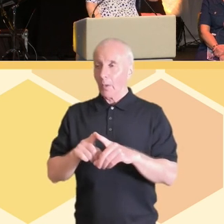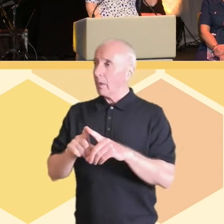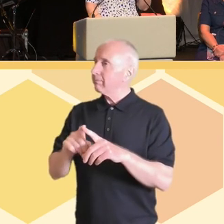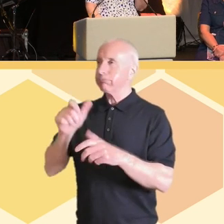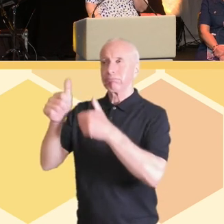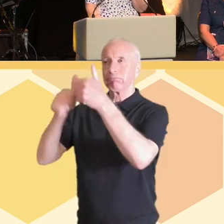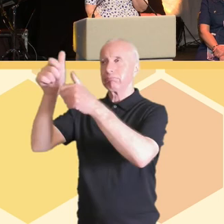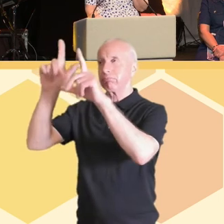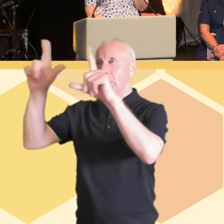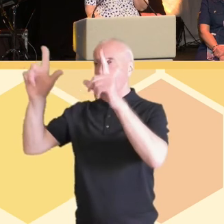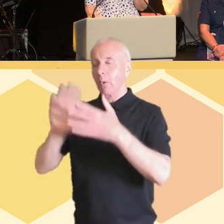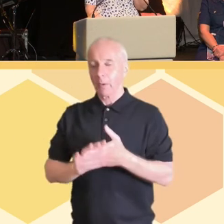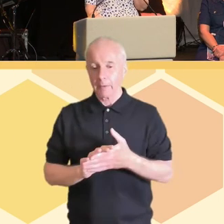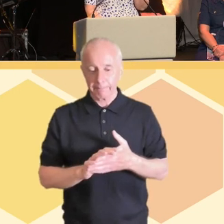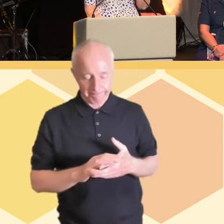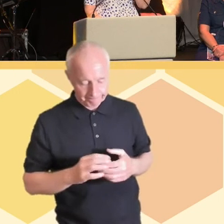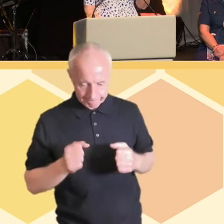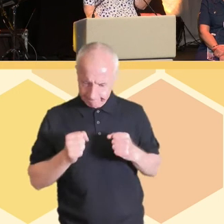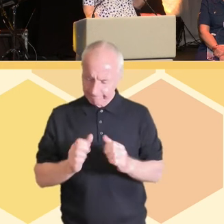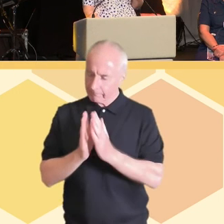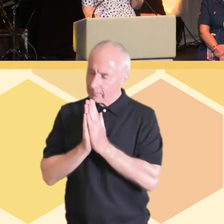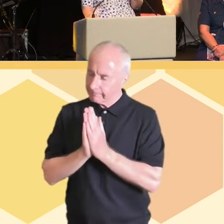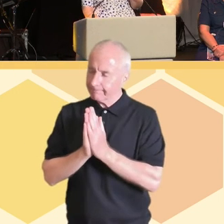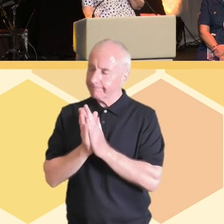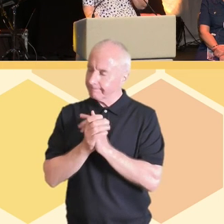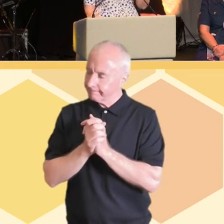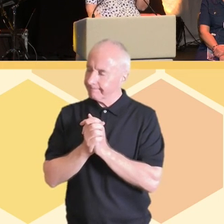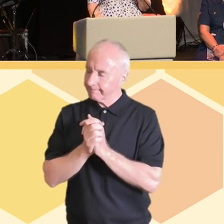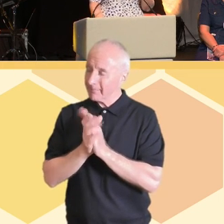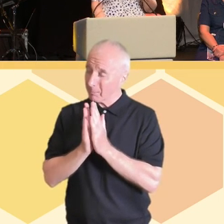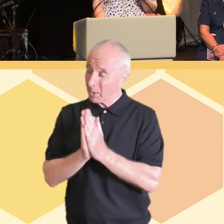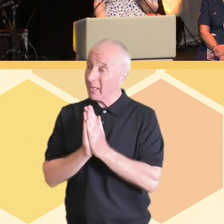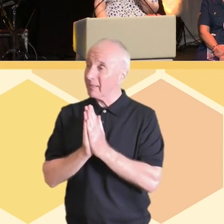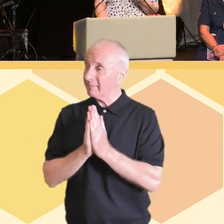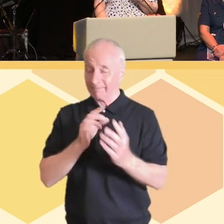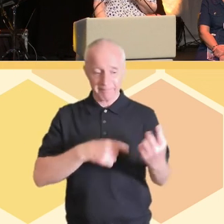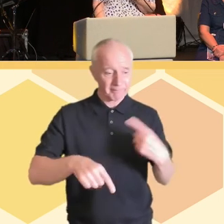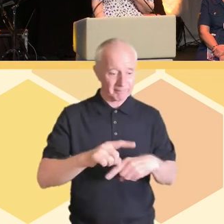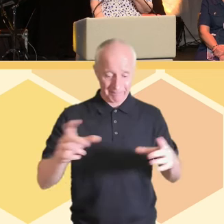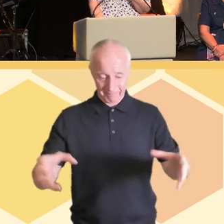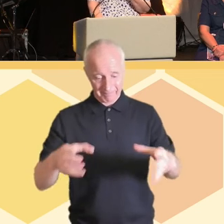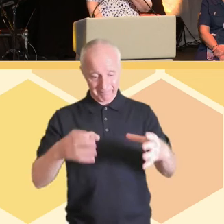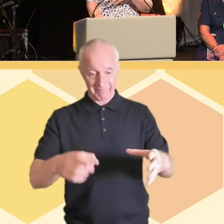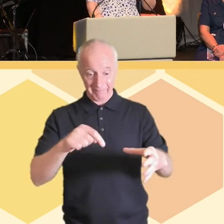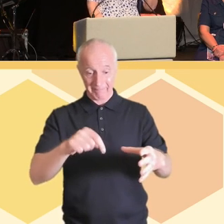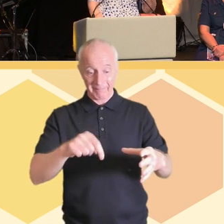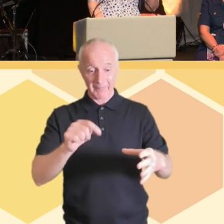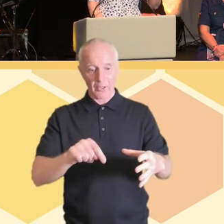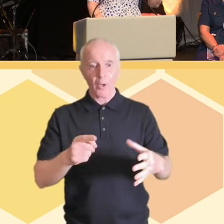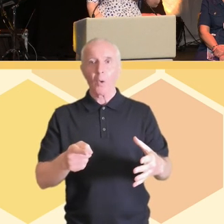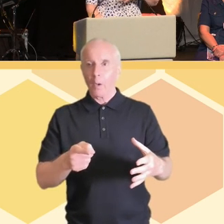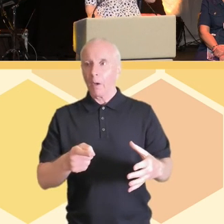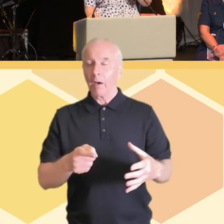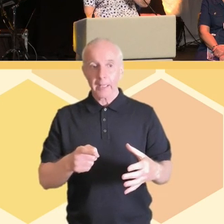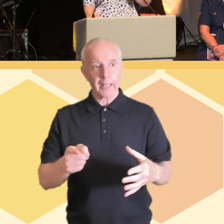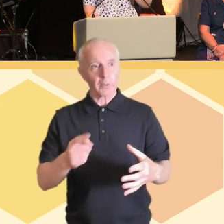renewed commitment to prayer. Prayer across our movement. I have been so encouraged in conversations with people. I hear about, yes, we're